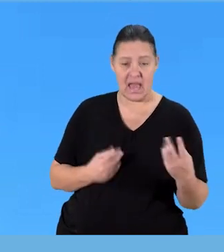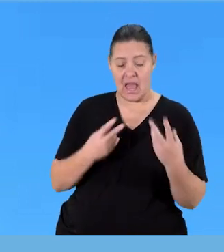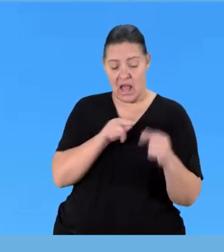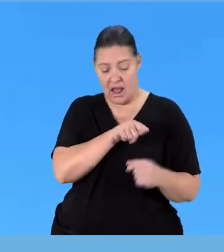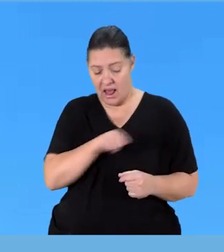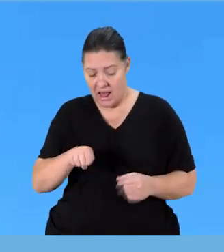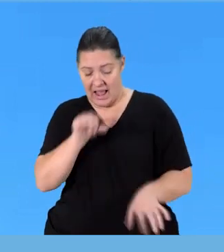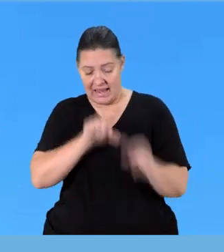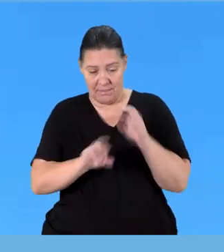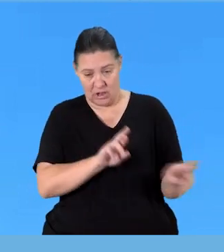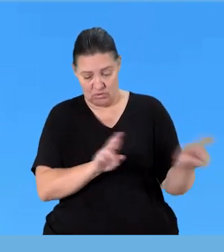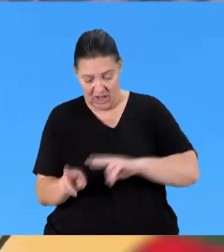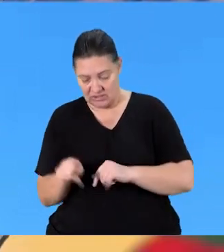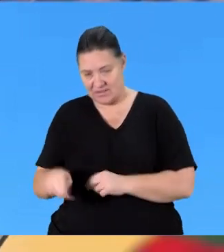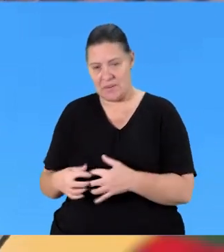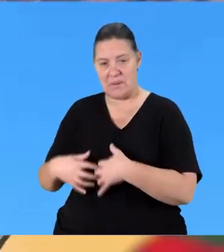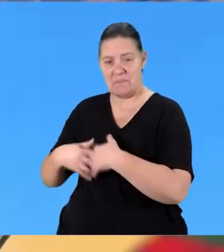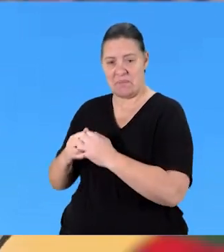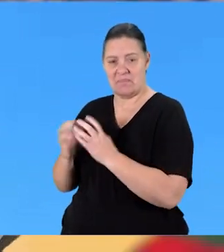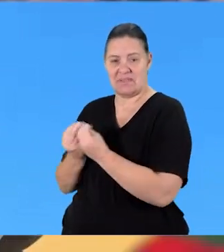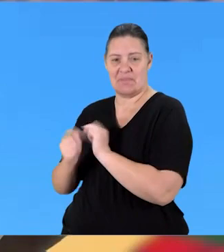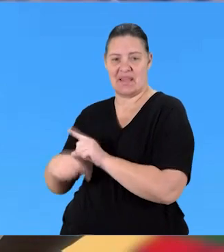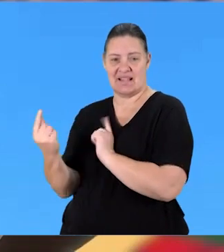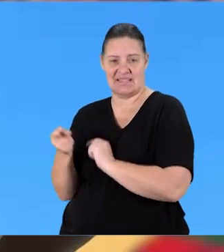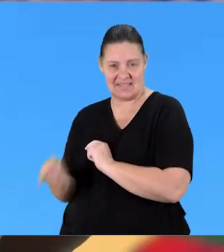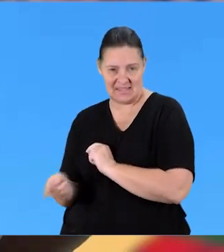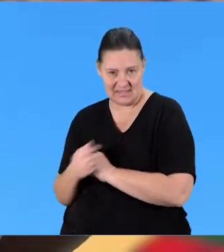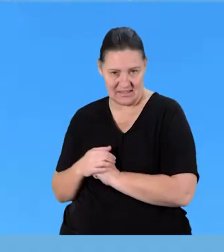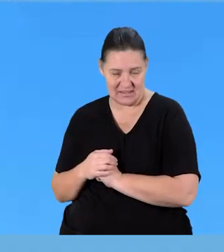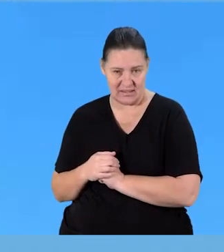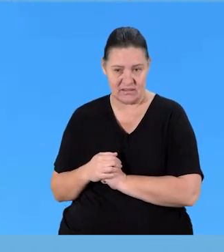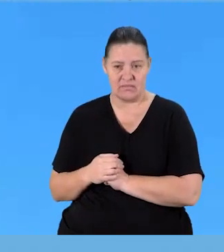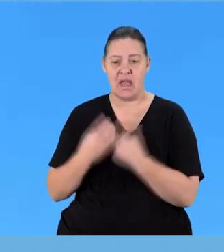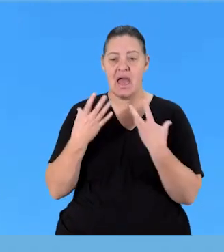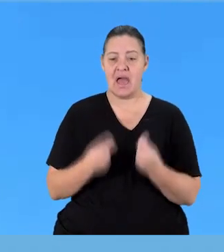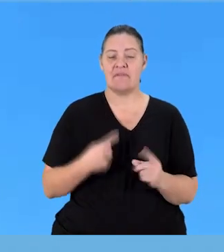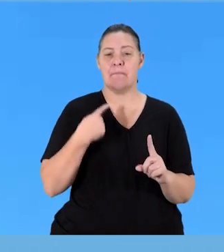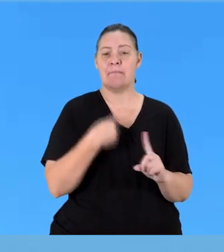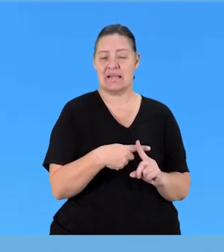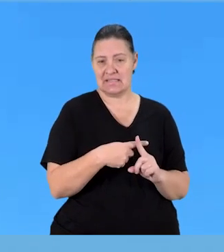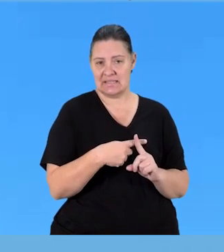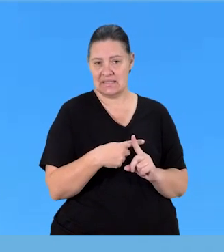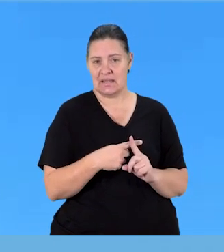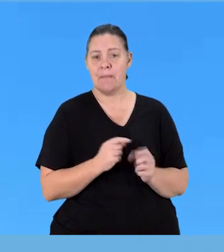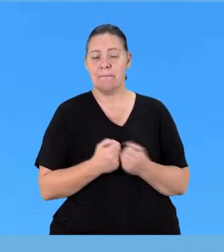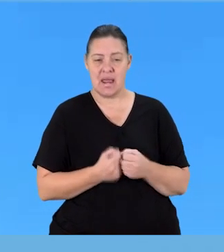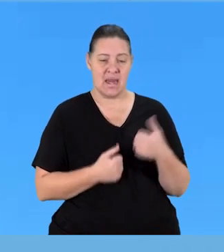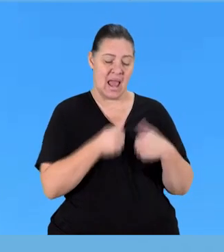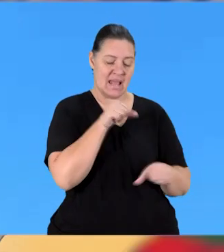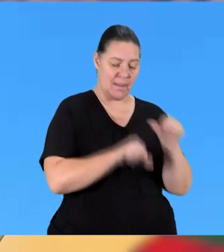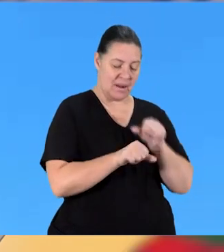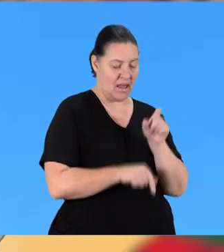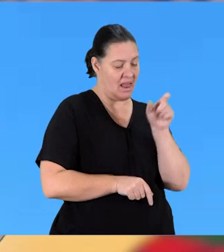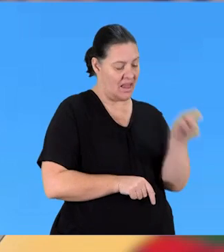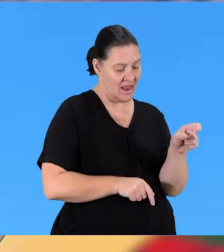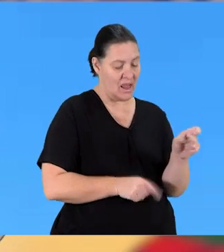have undergone a chemical reaction to form something else. Now, we also have a plus sign that is going to separate